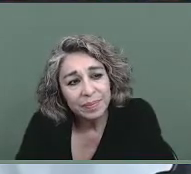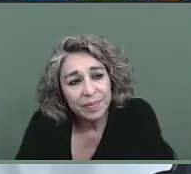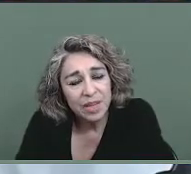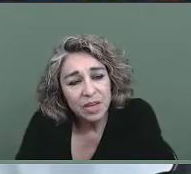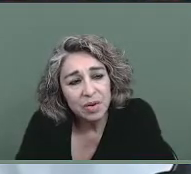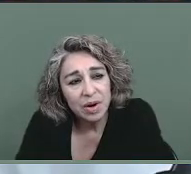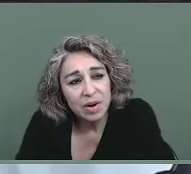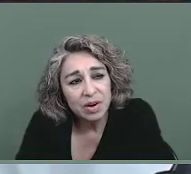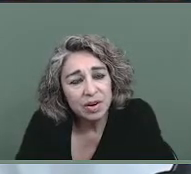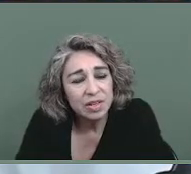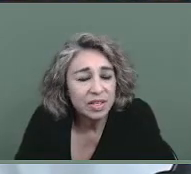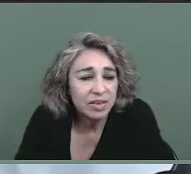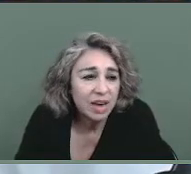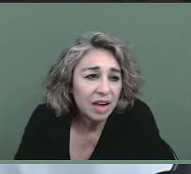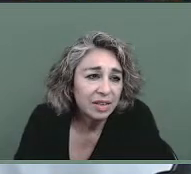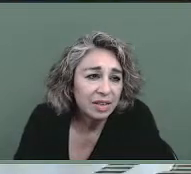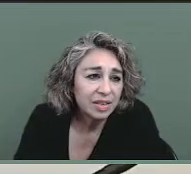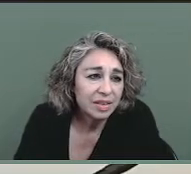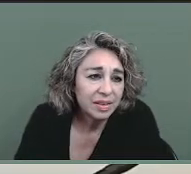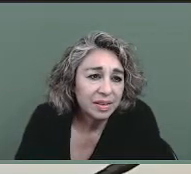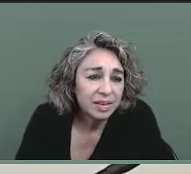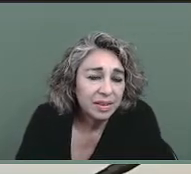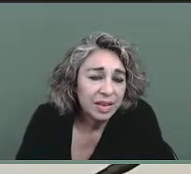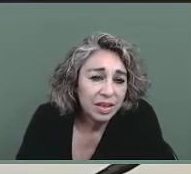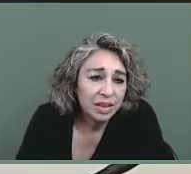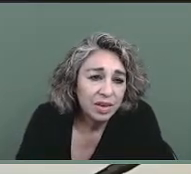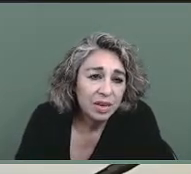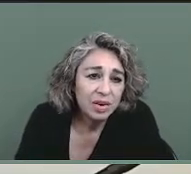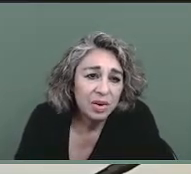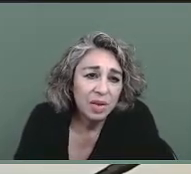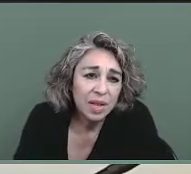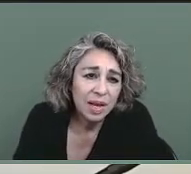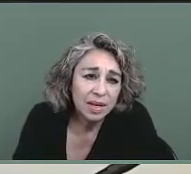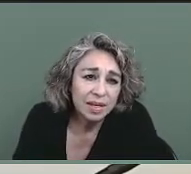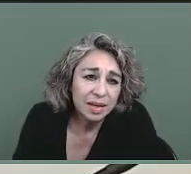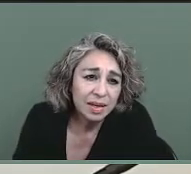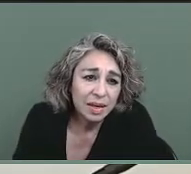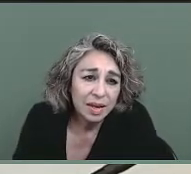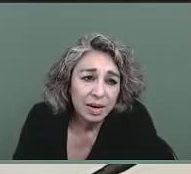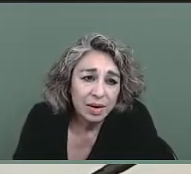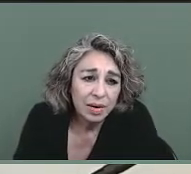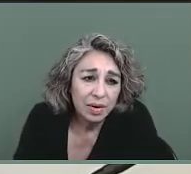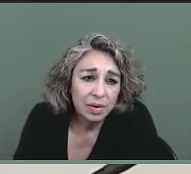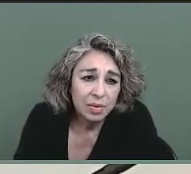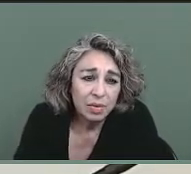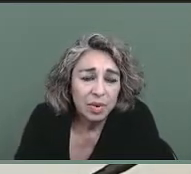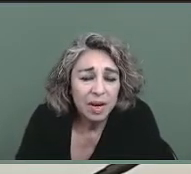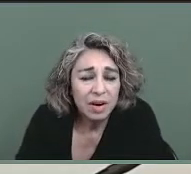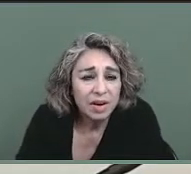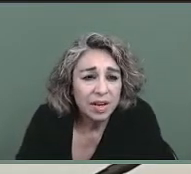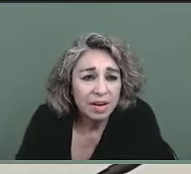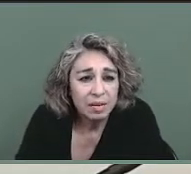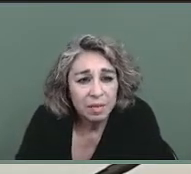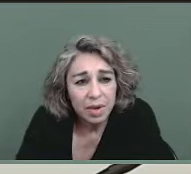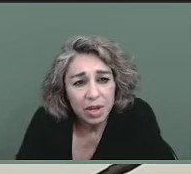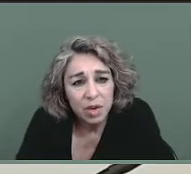you're nurses or doctors you know a lot regarding